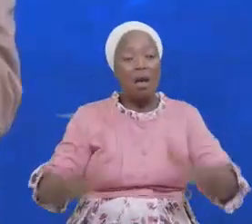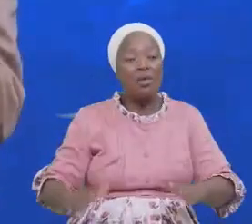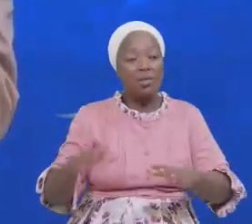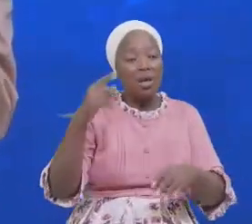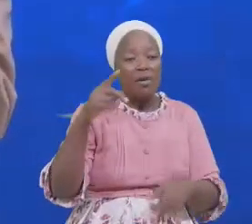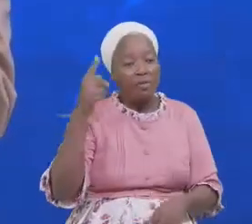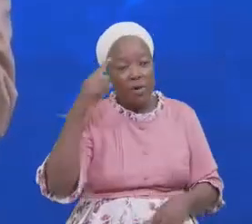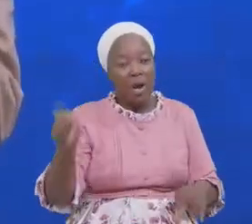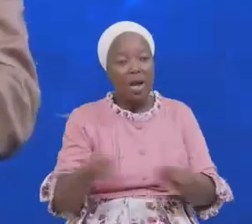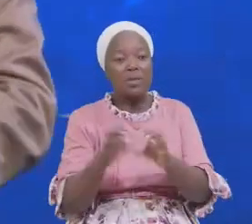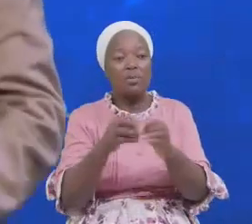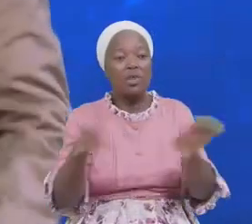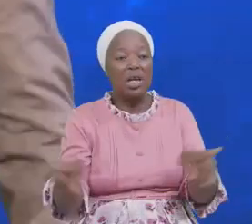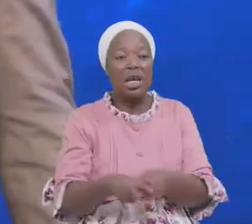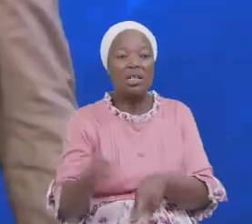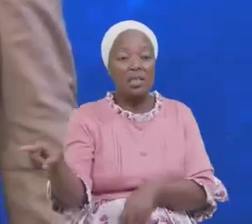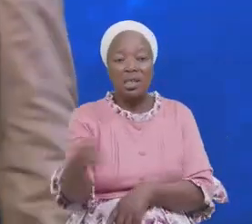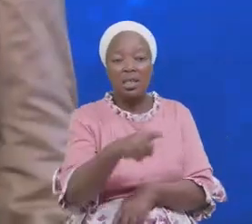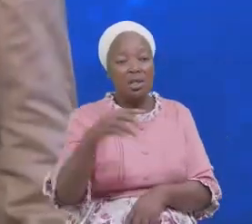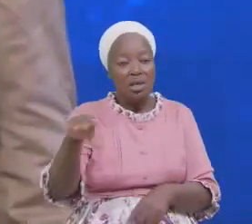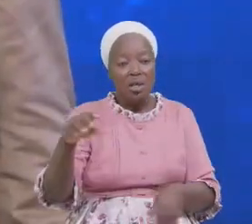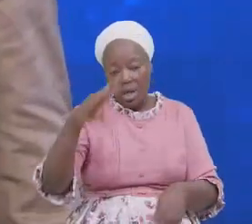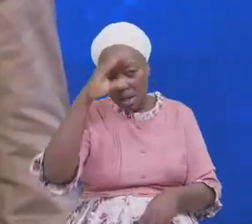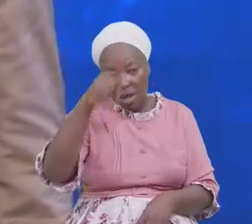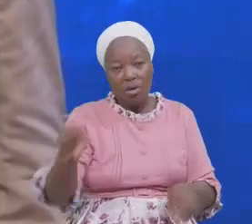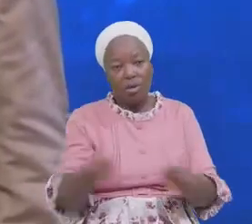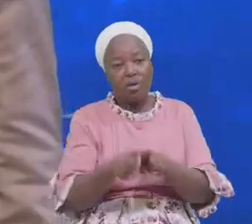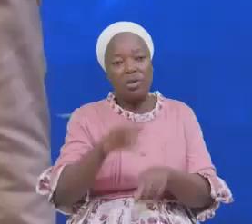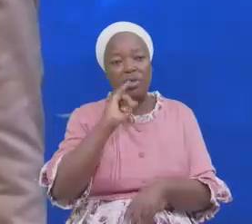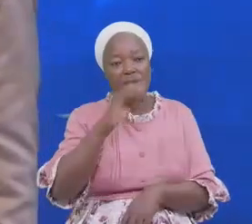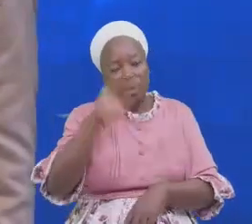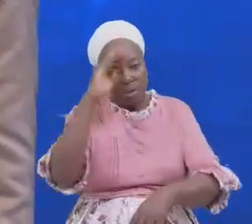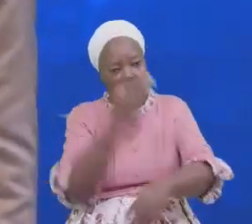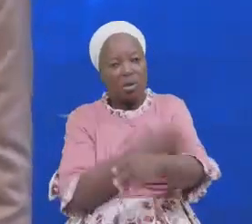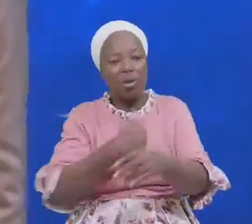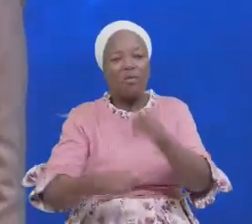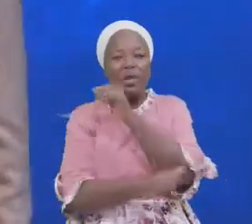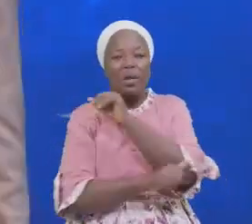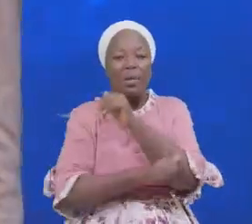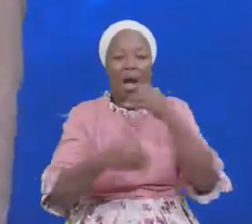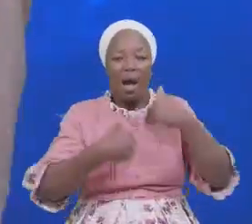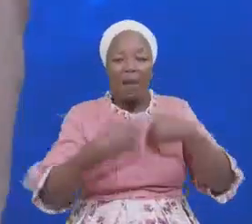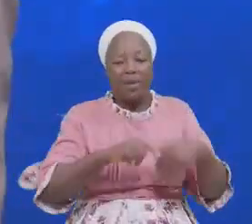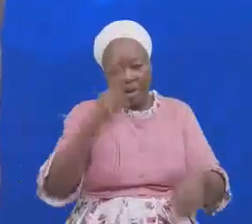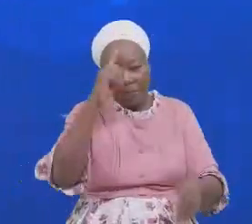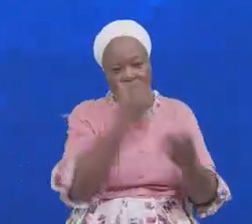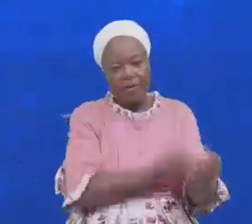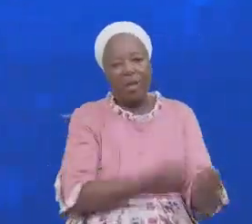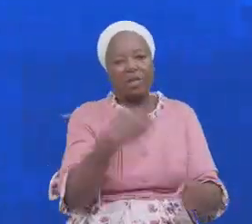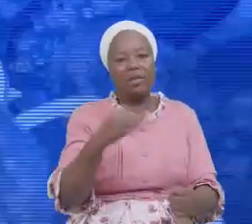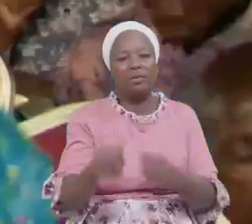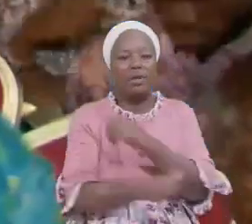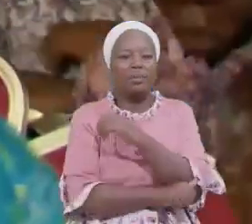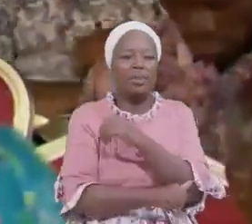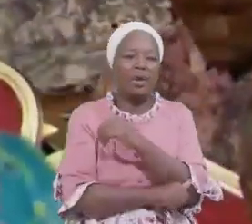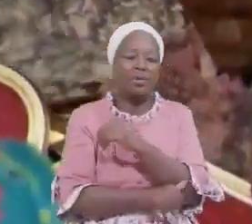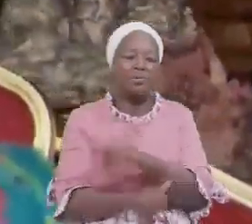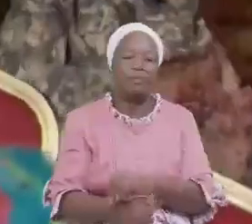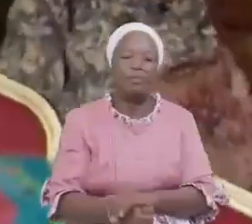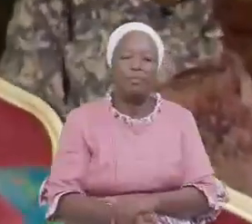as he also is the son of Abraham, having the faith of Abraham.